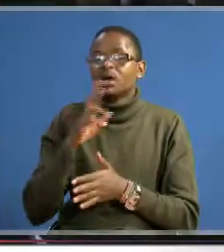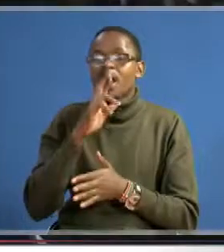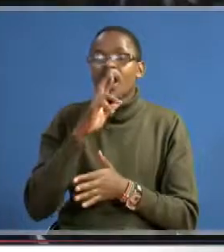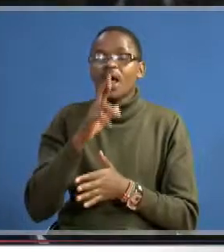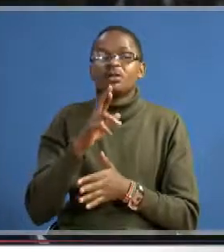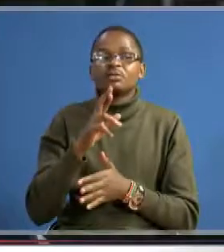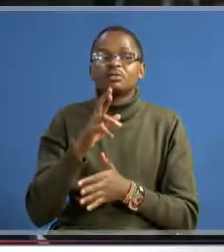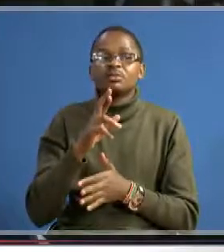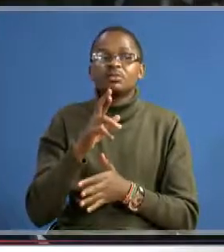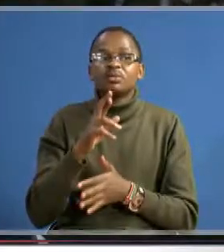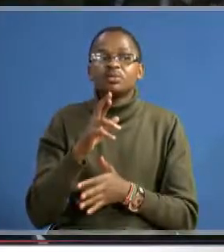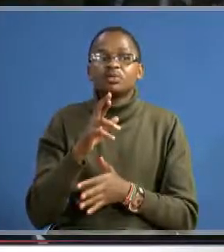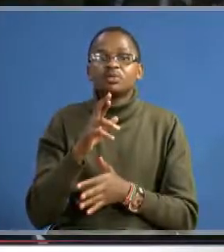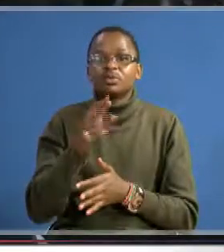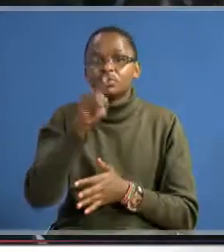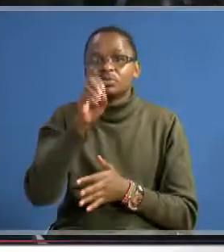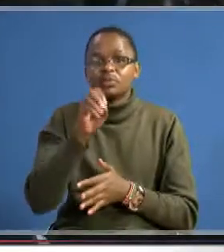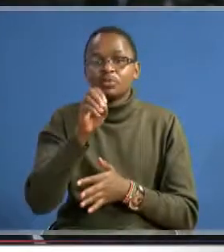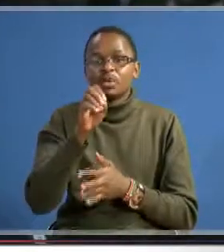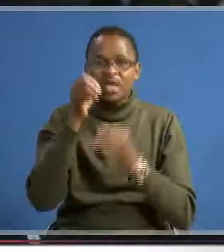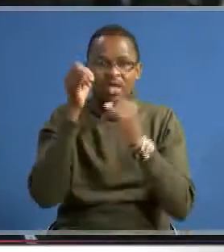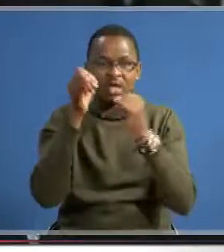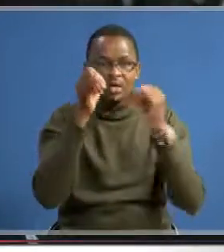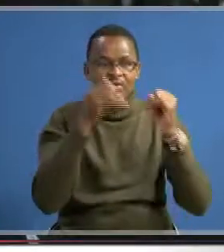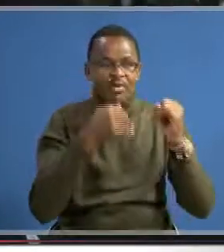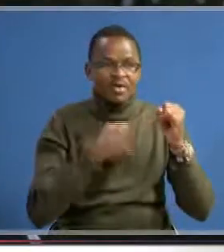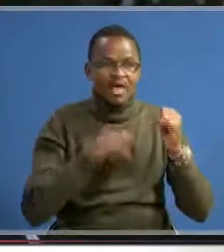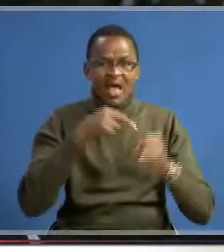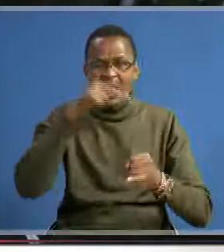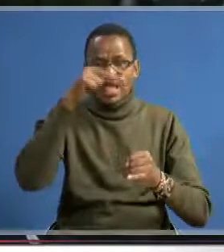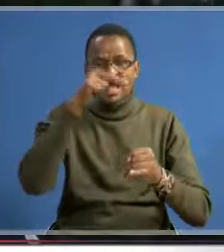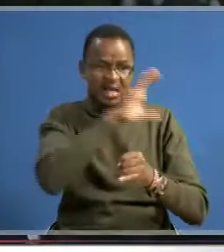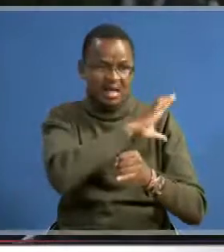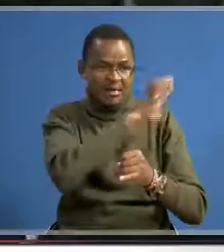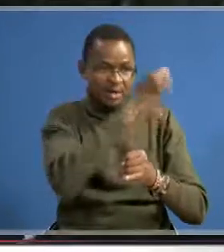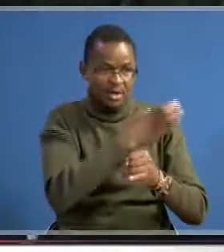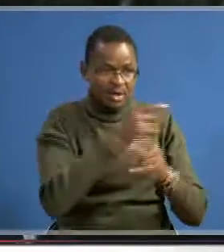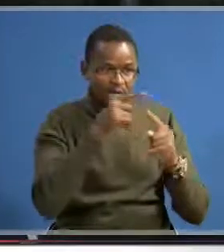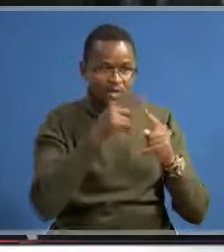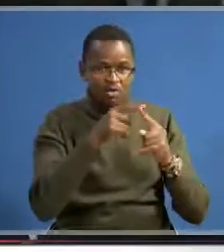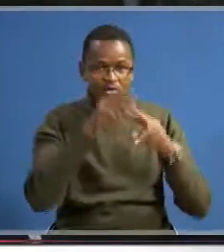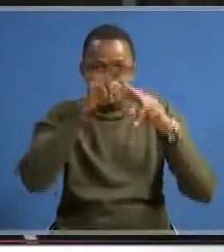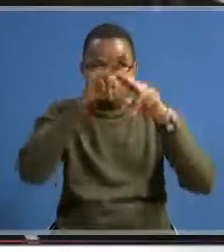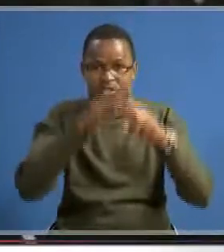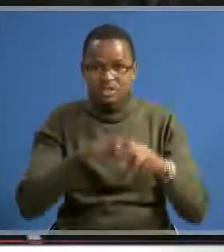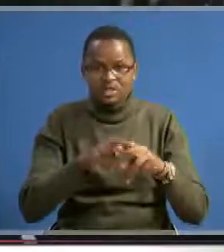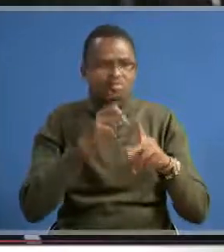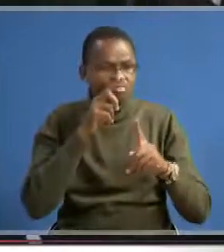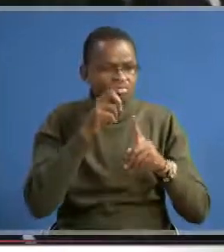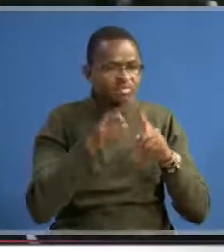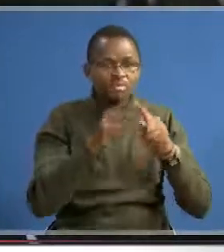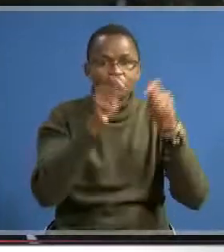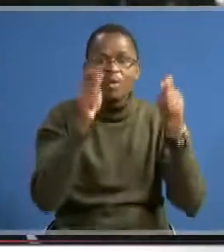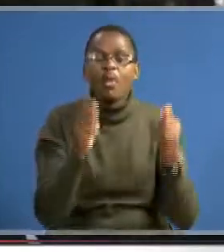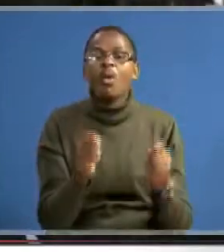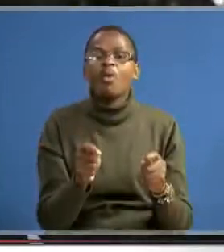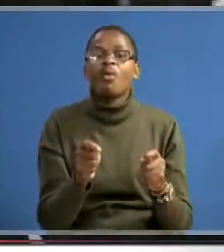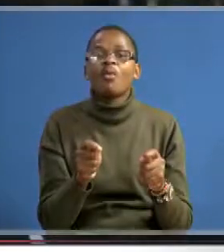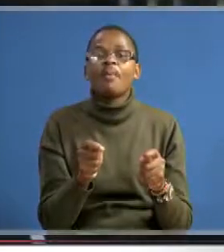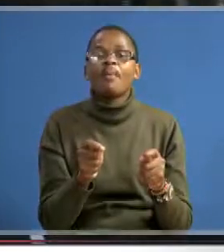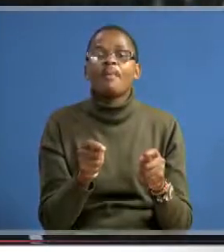going to be individuals with high capacity and ability to sit at the negotiating table,